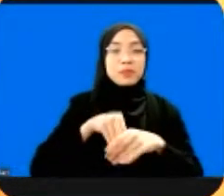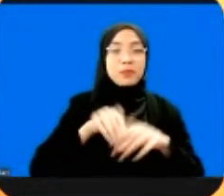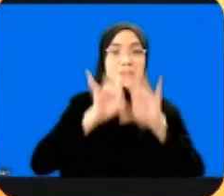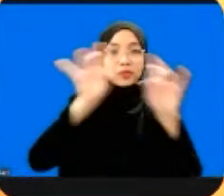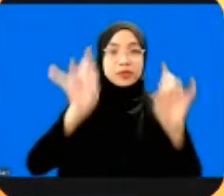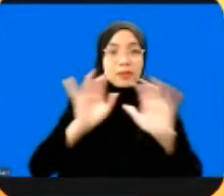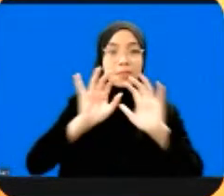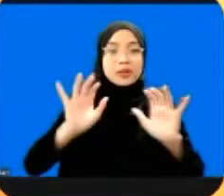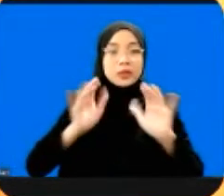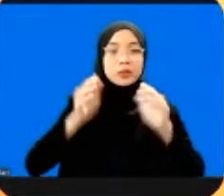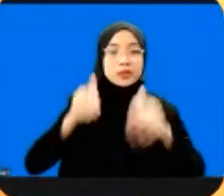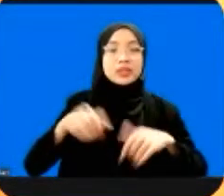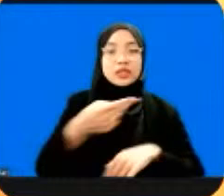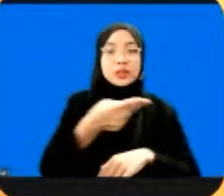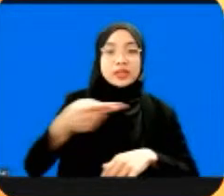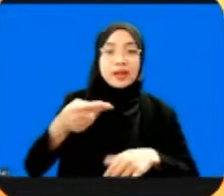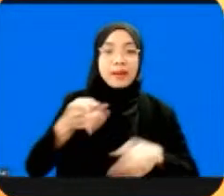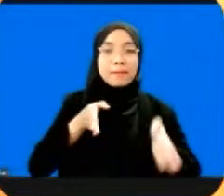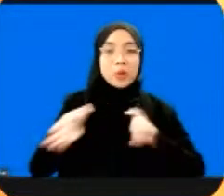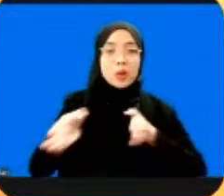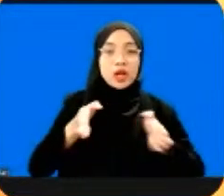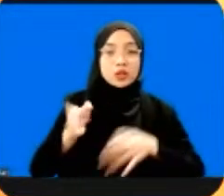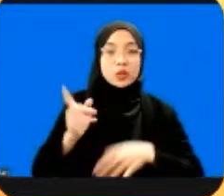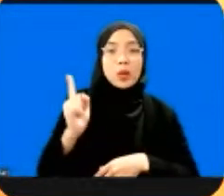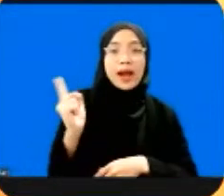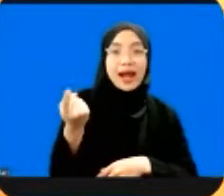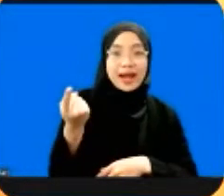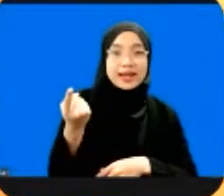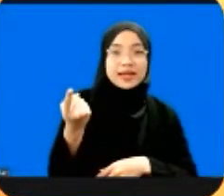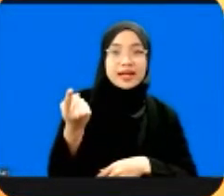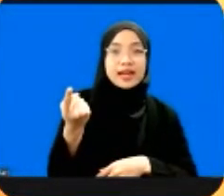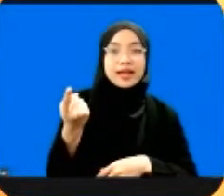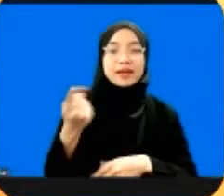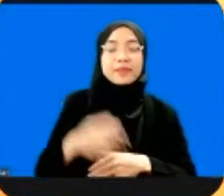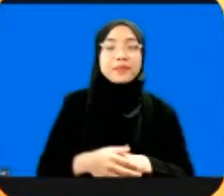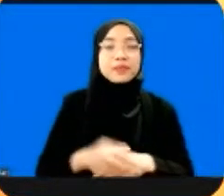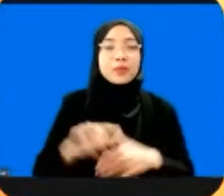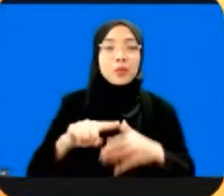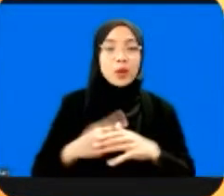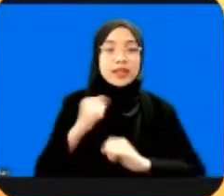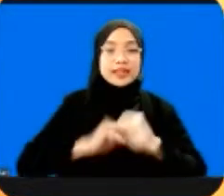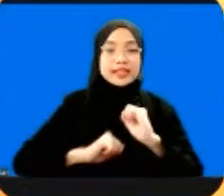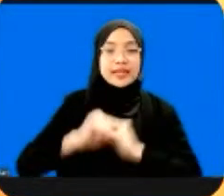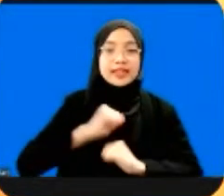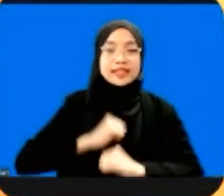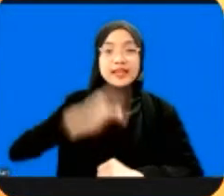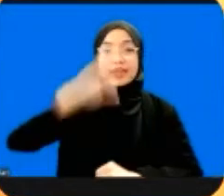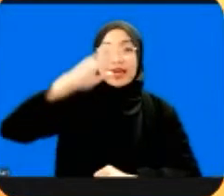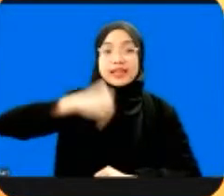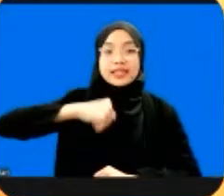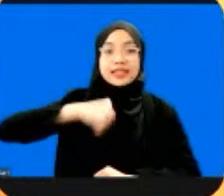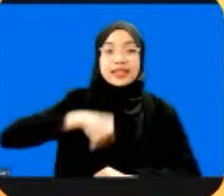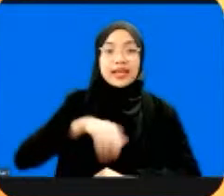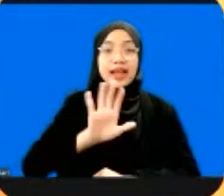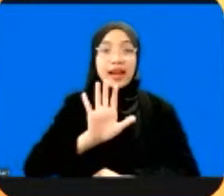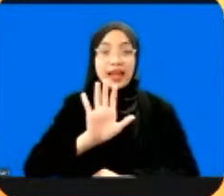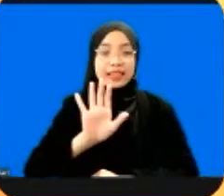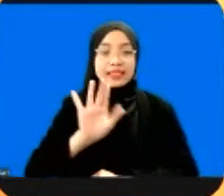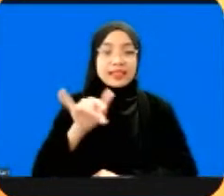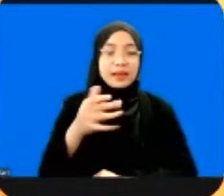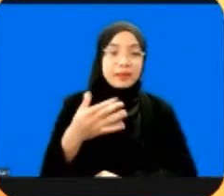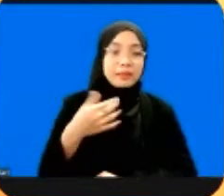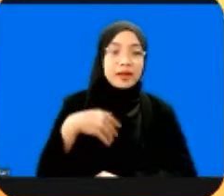co-moderator, Gustav Iskander. So he's going to be helping us with the on-site